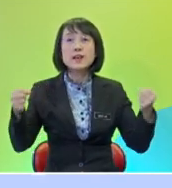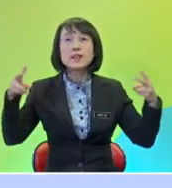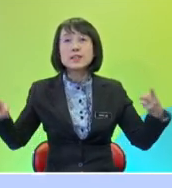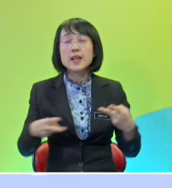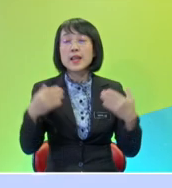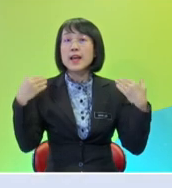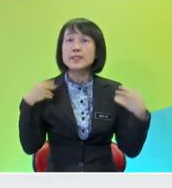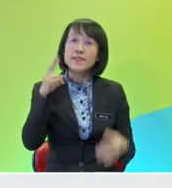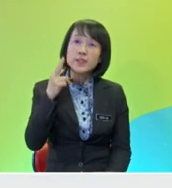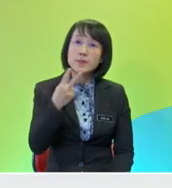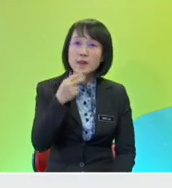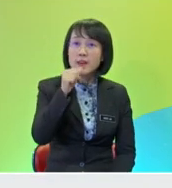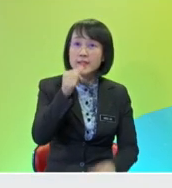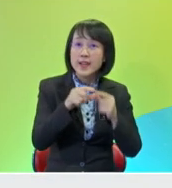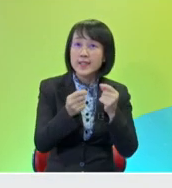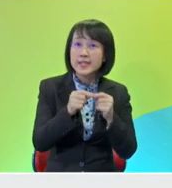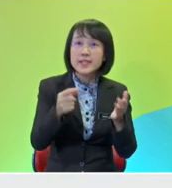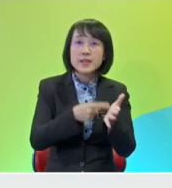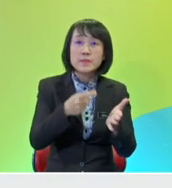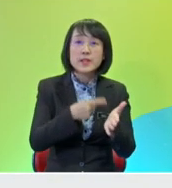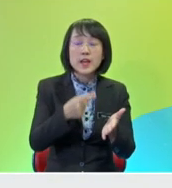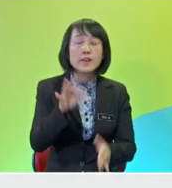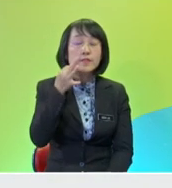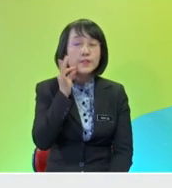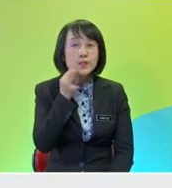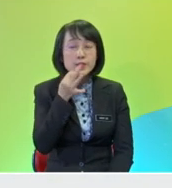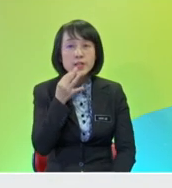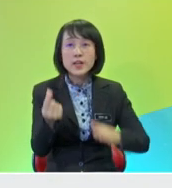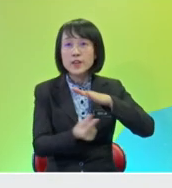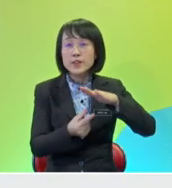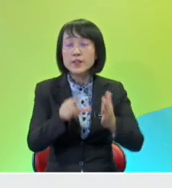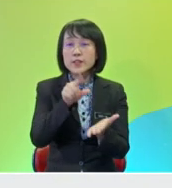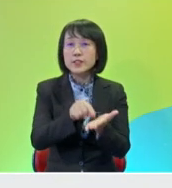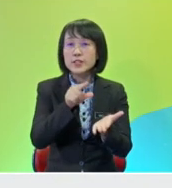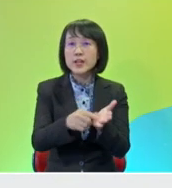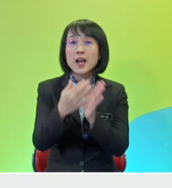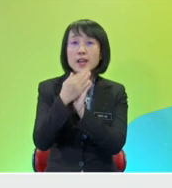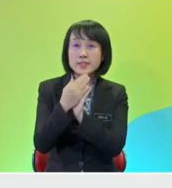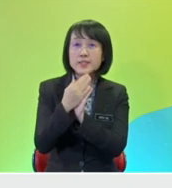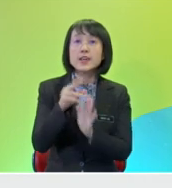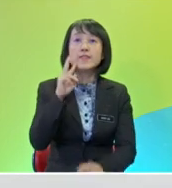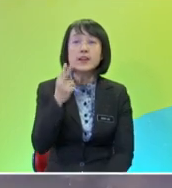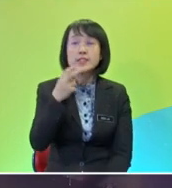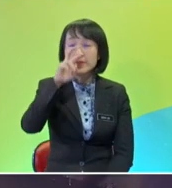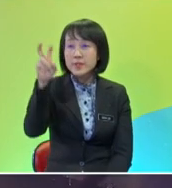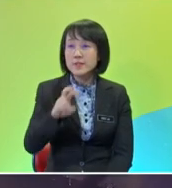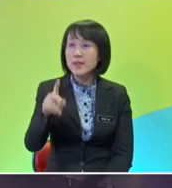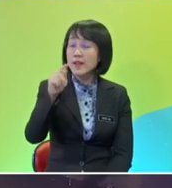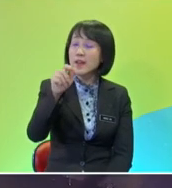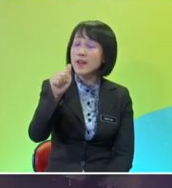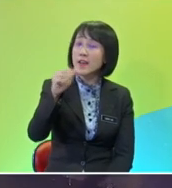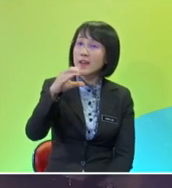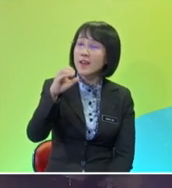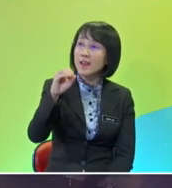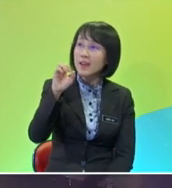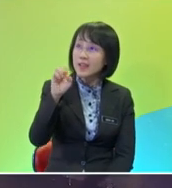sometimes fruits. Even grilled chicken sandwich, veggie pizza, and tacos are healthy option. Thank you, Alex. Mm-hmm.